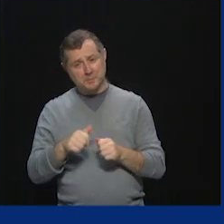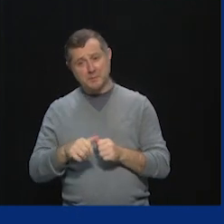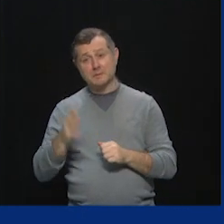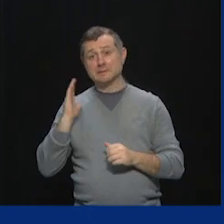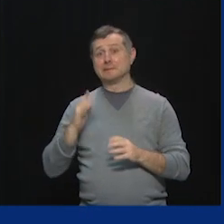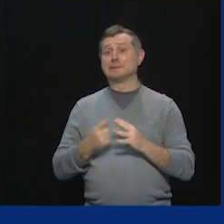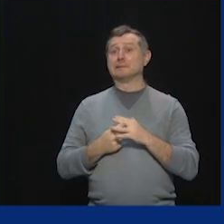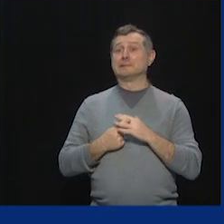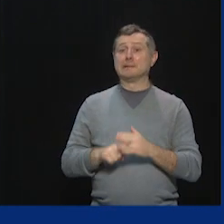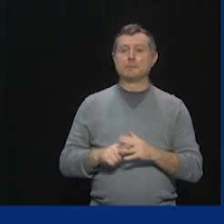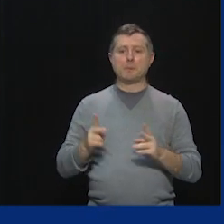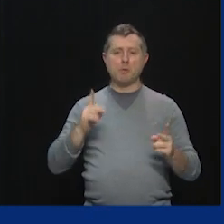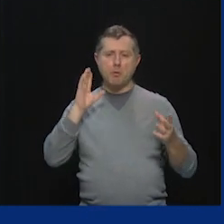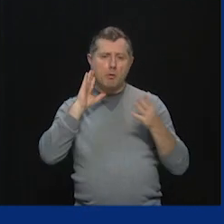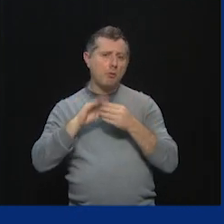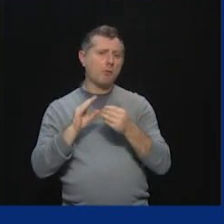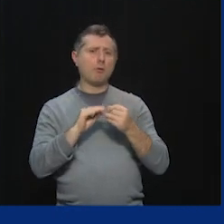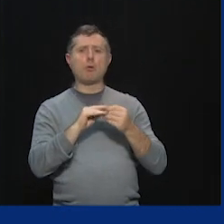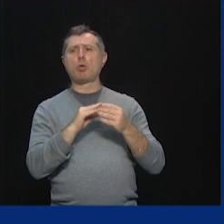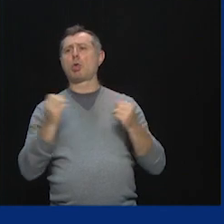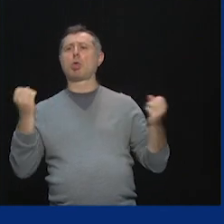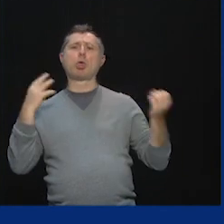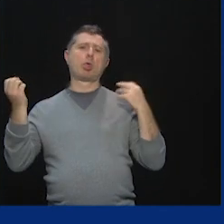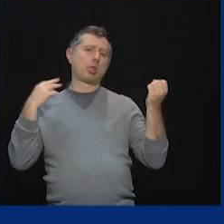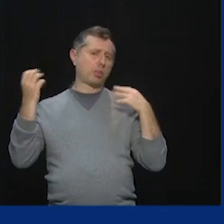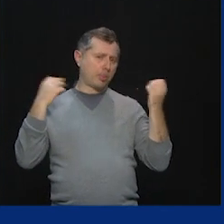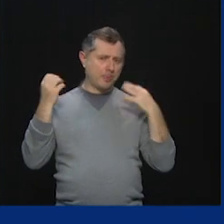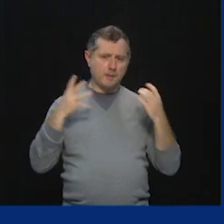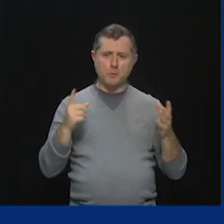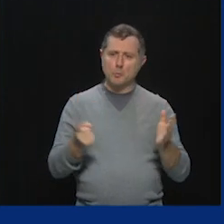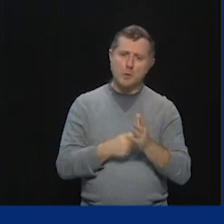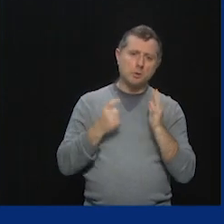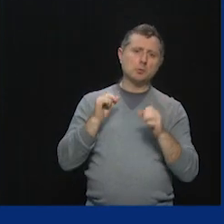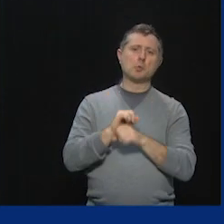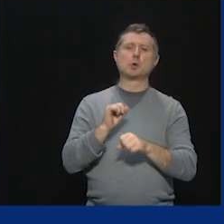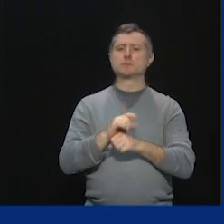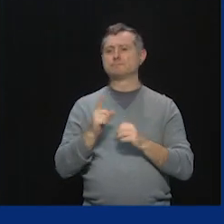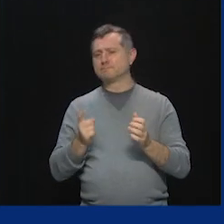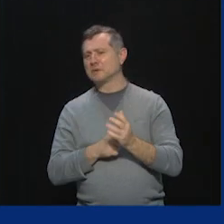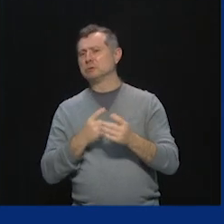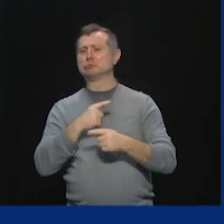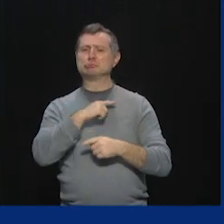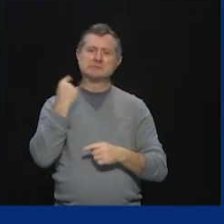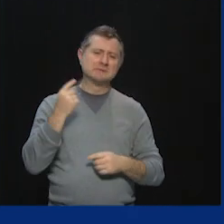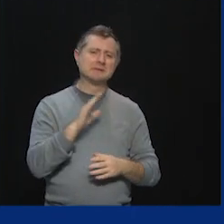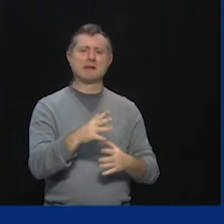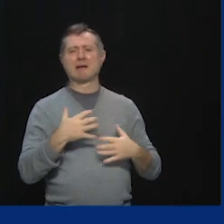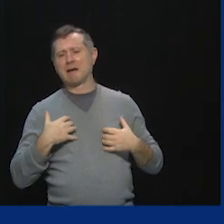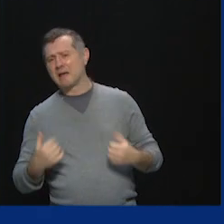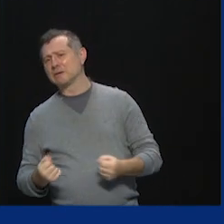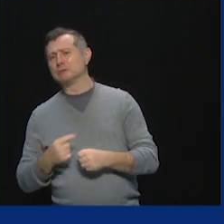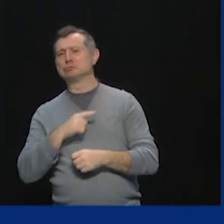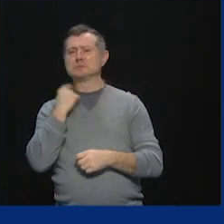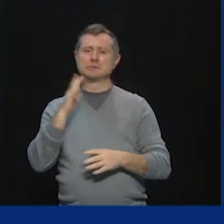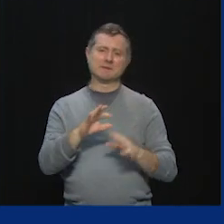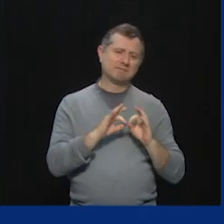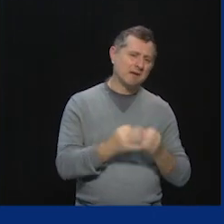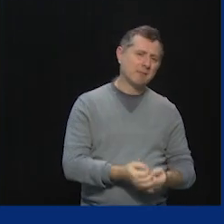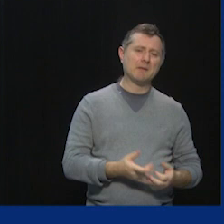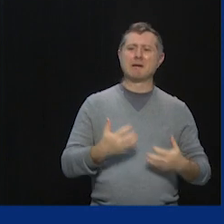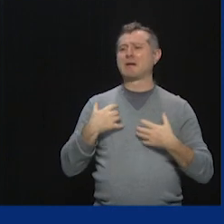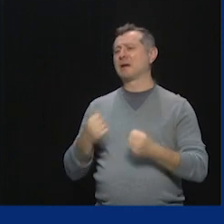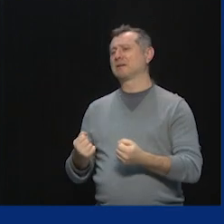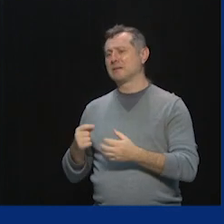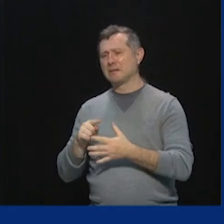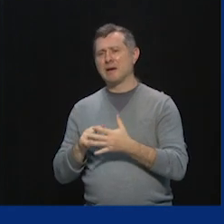and we know that they risk themselves, their health, their well-being, and the health and well-being of their families throughout the height of the pandemic.